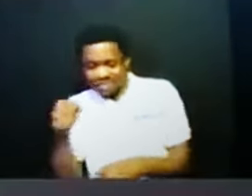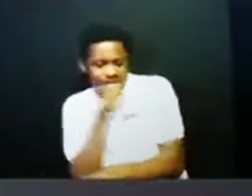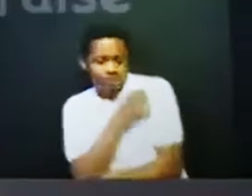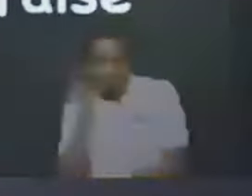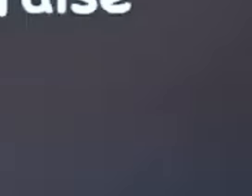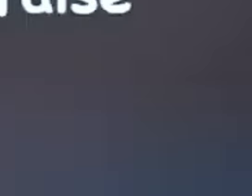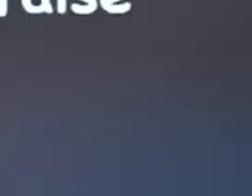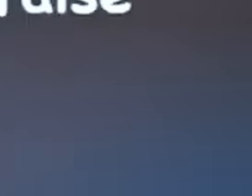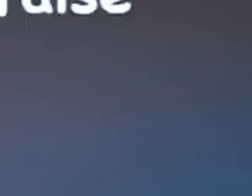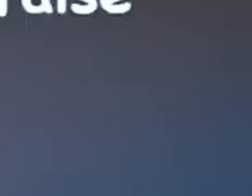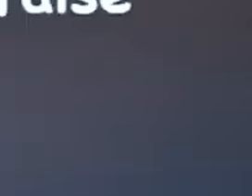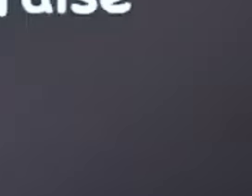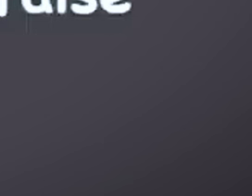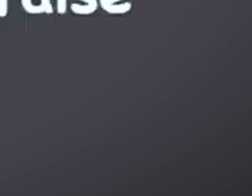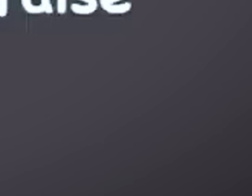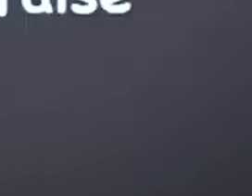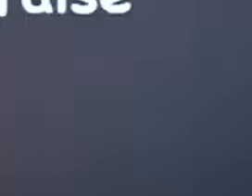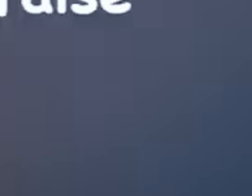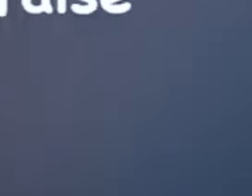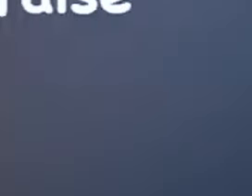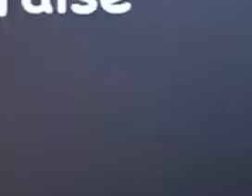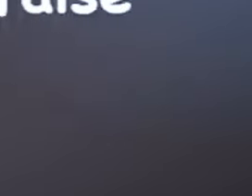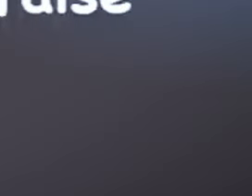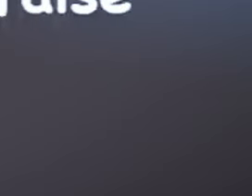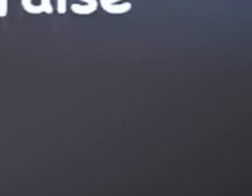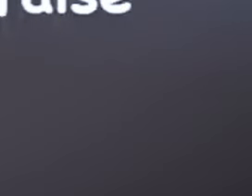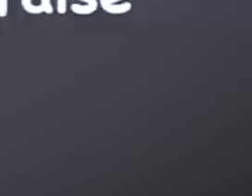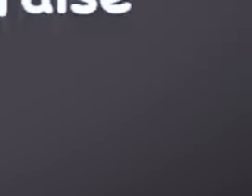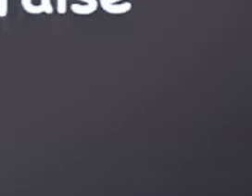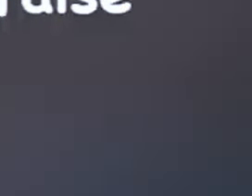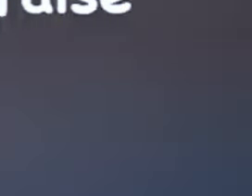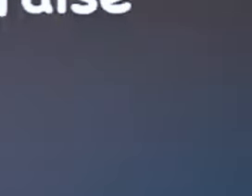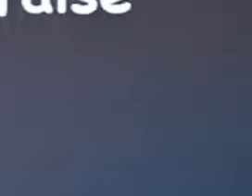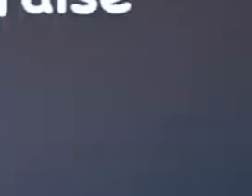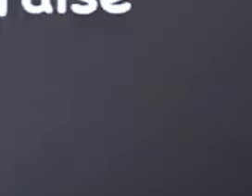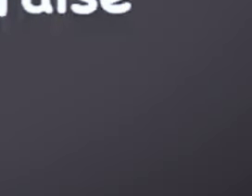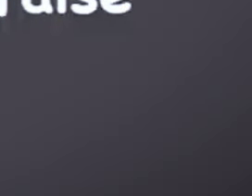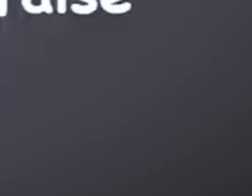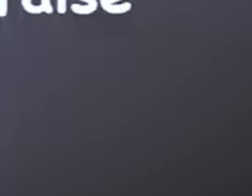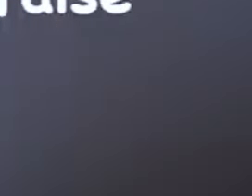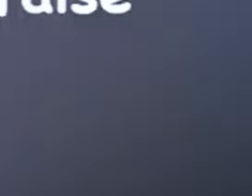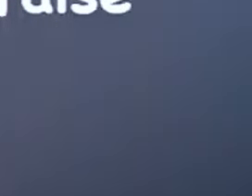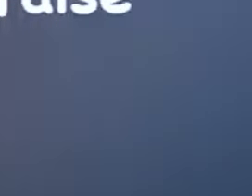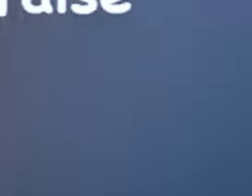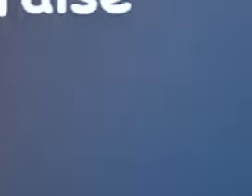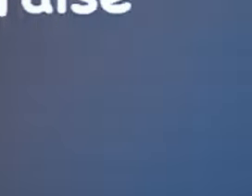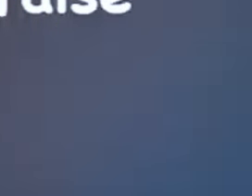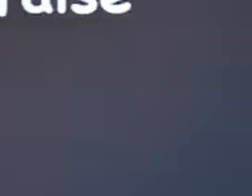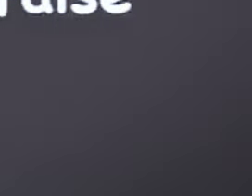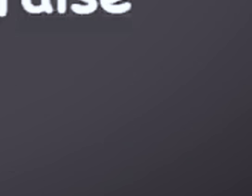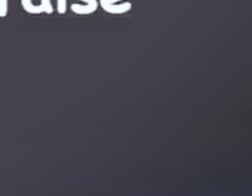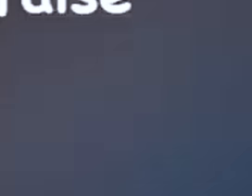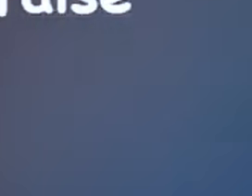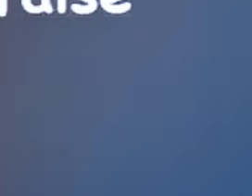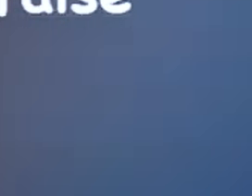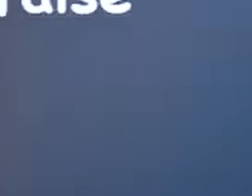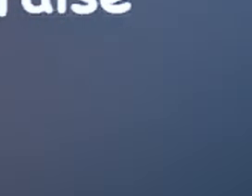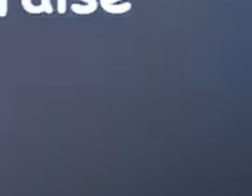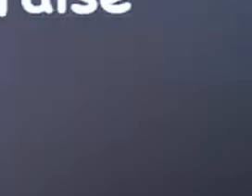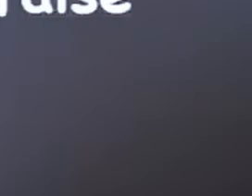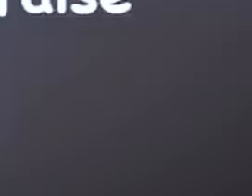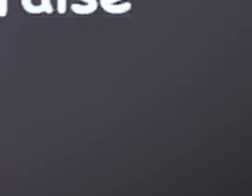to mitigate. Including false teachings. False